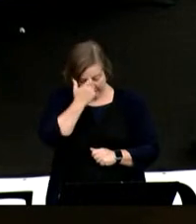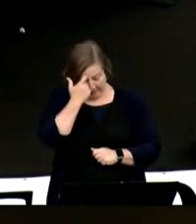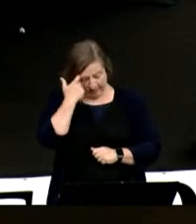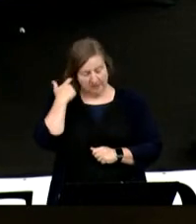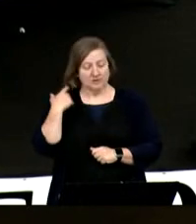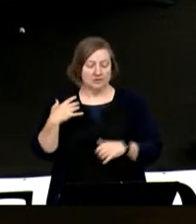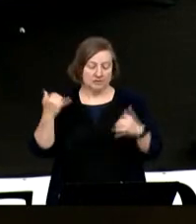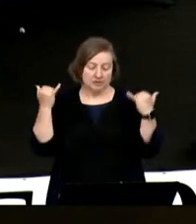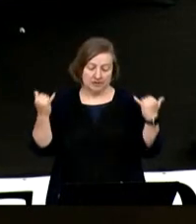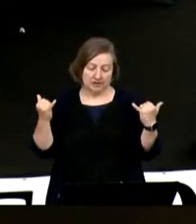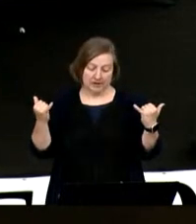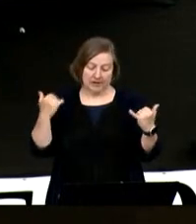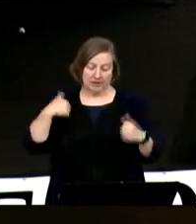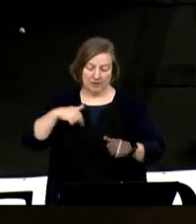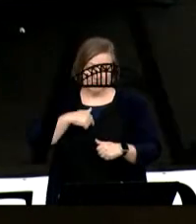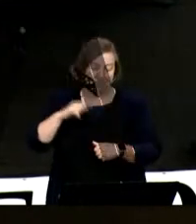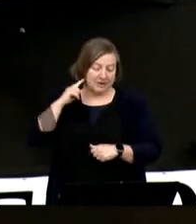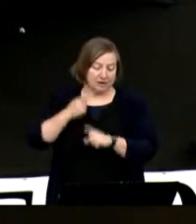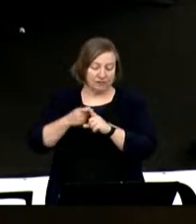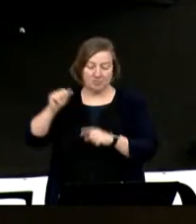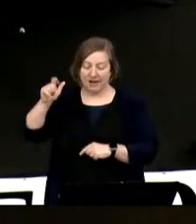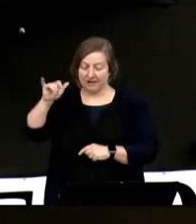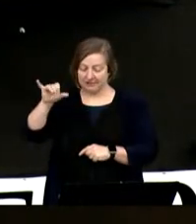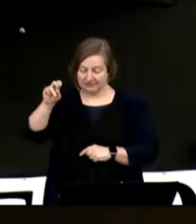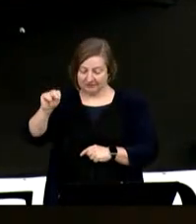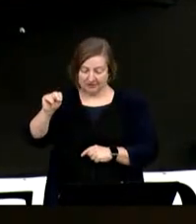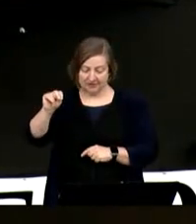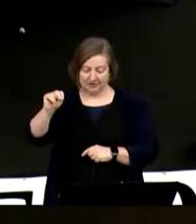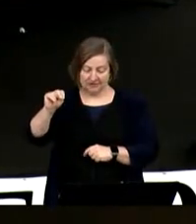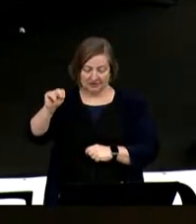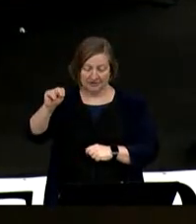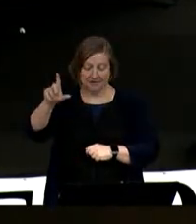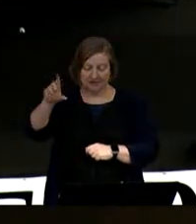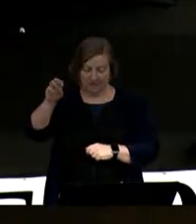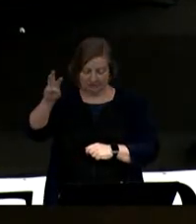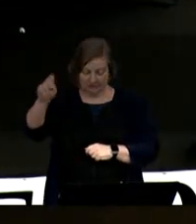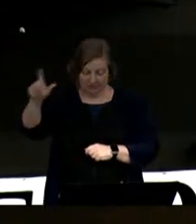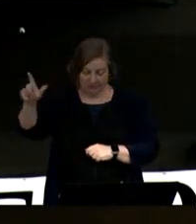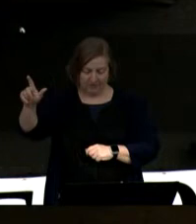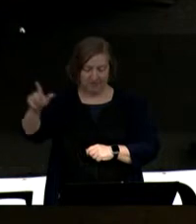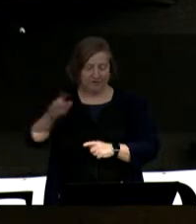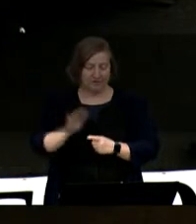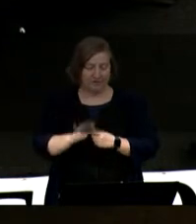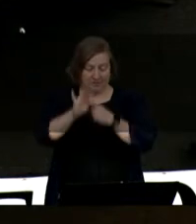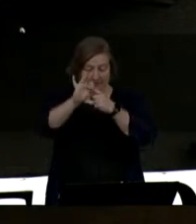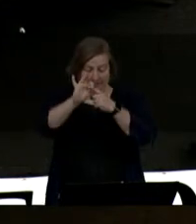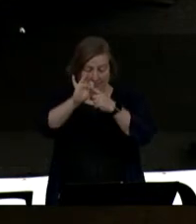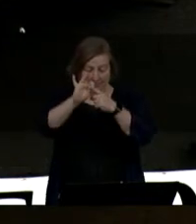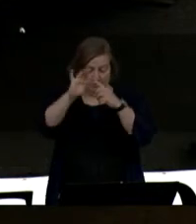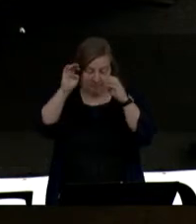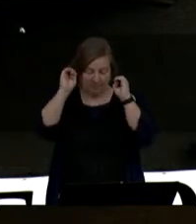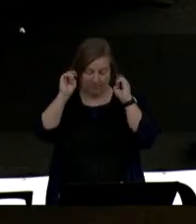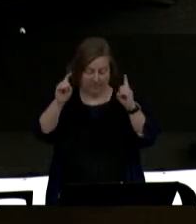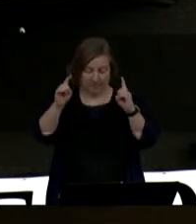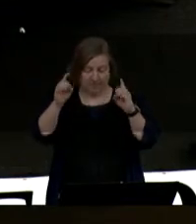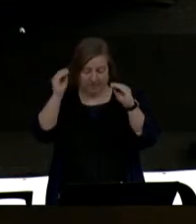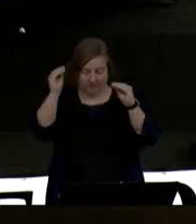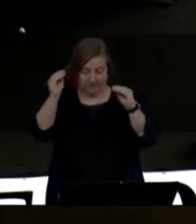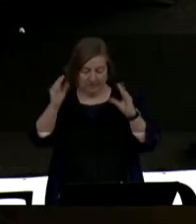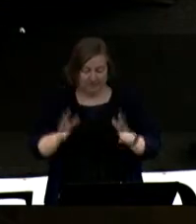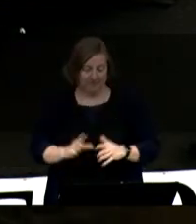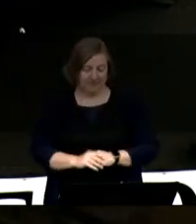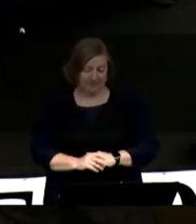We are now hearing from Allison Ray, level special and teacher.